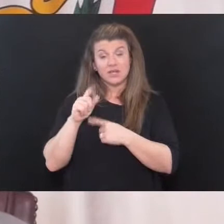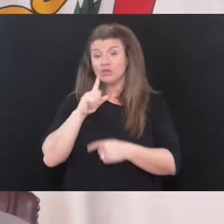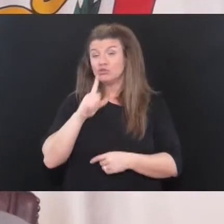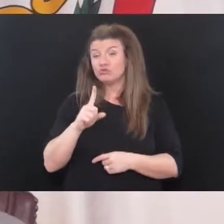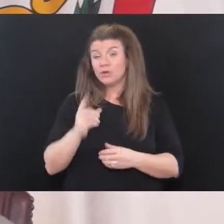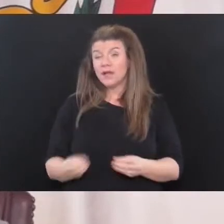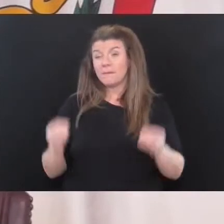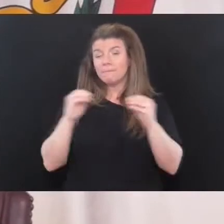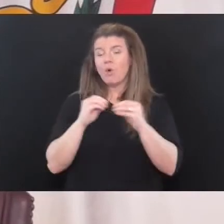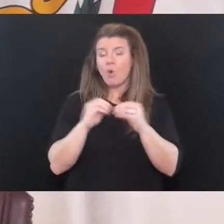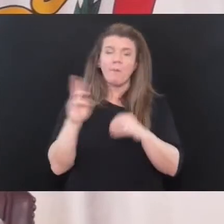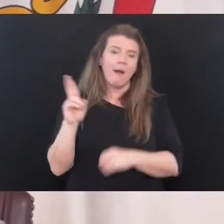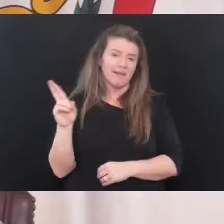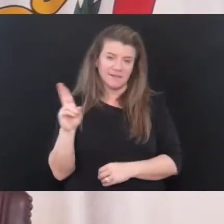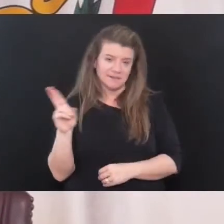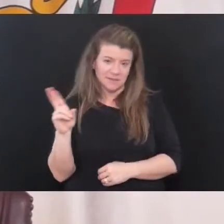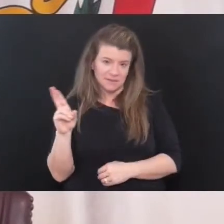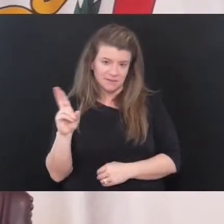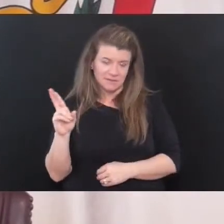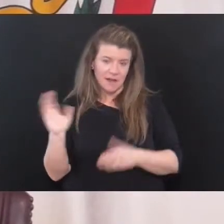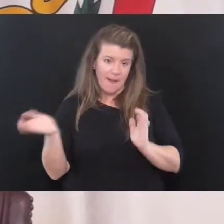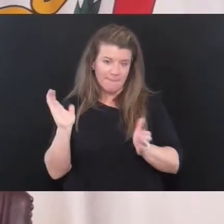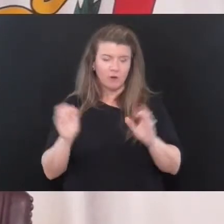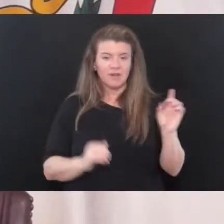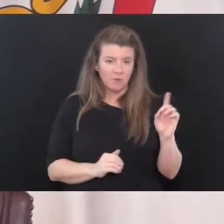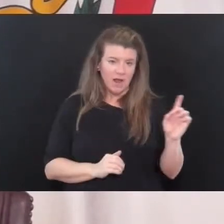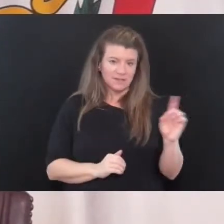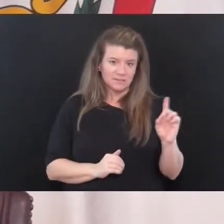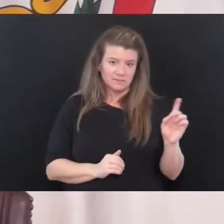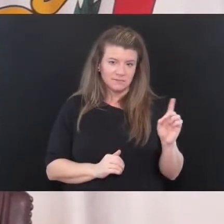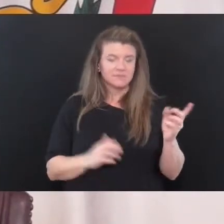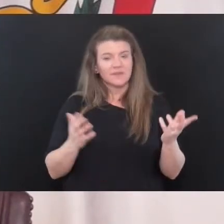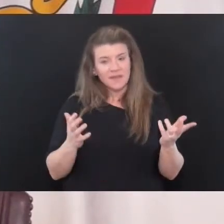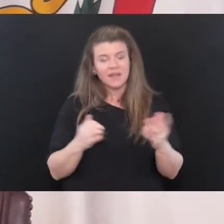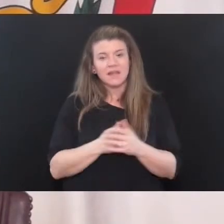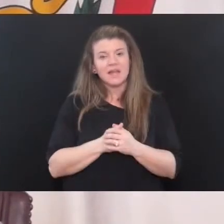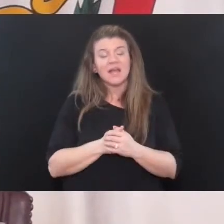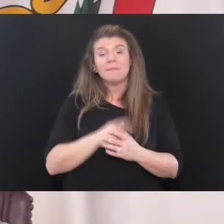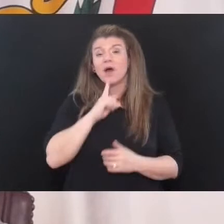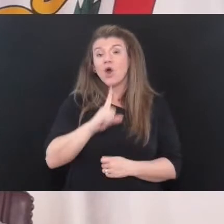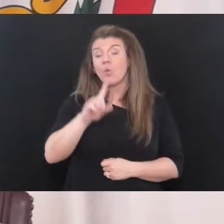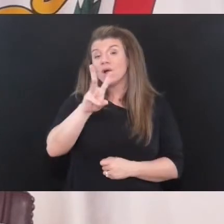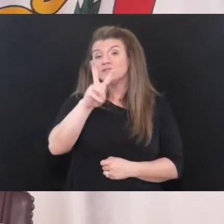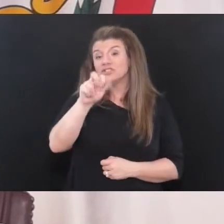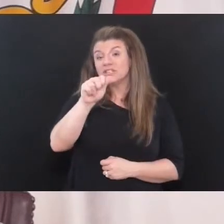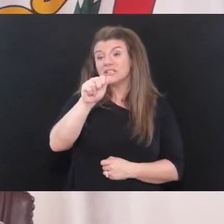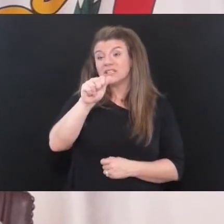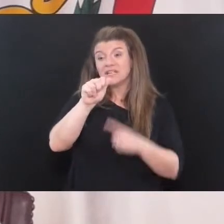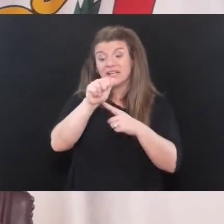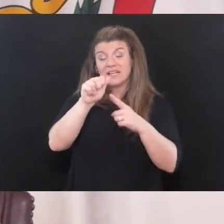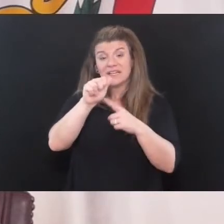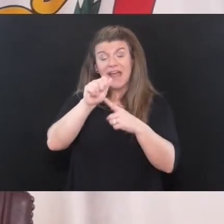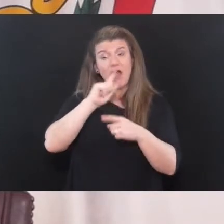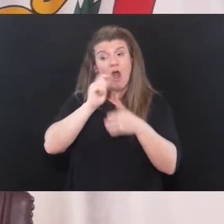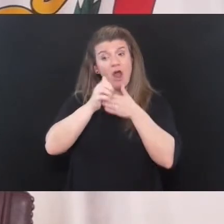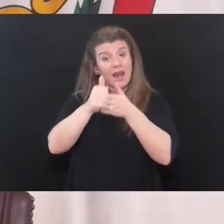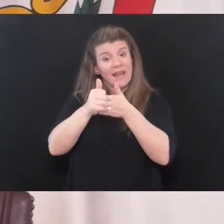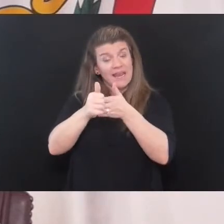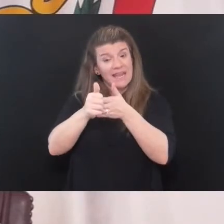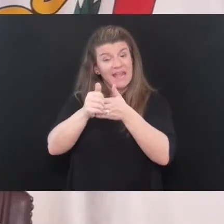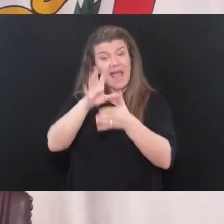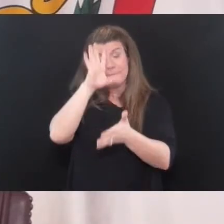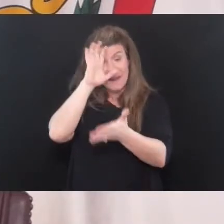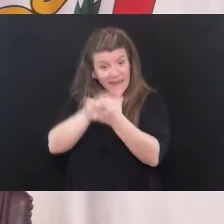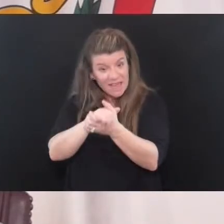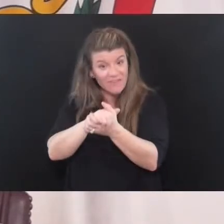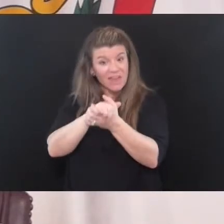especially more Republicans than Democrats, and West Virginians believing the way that they